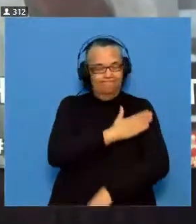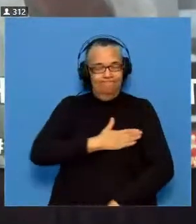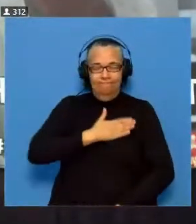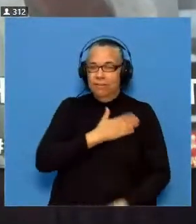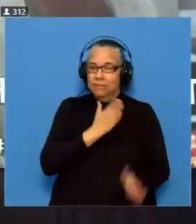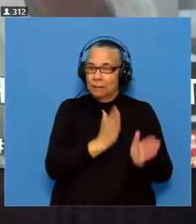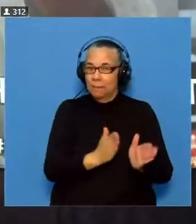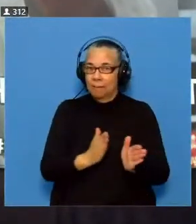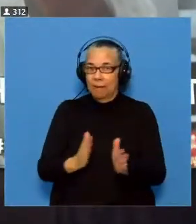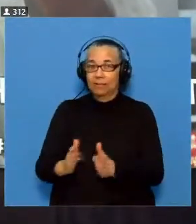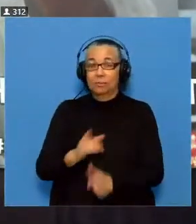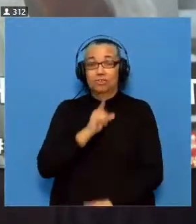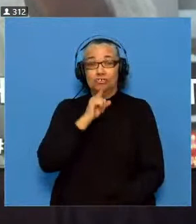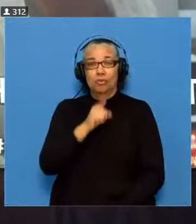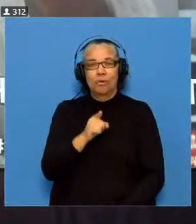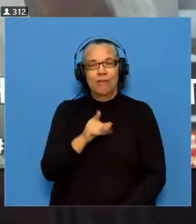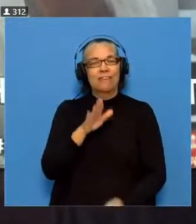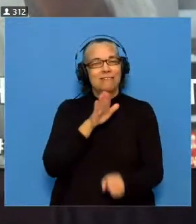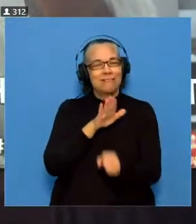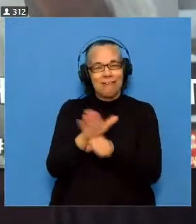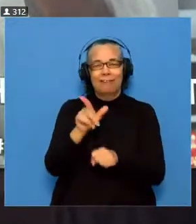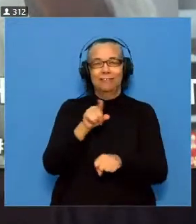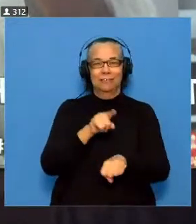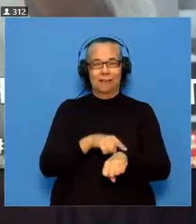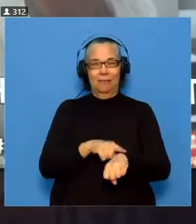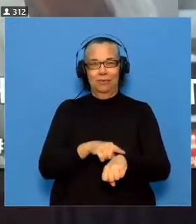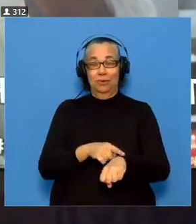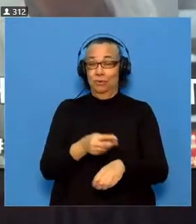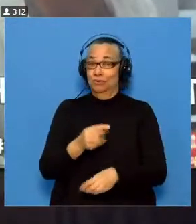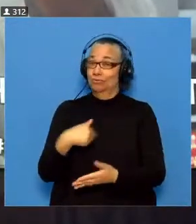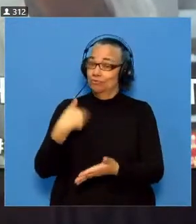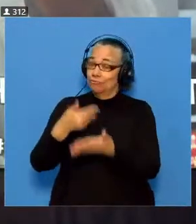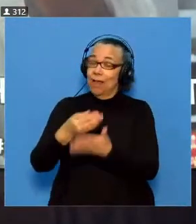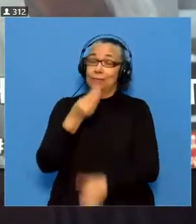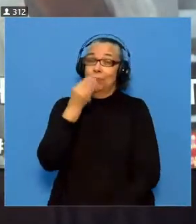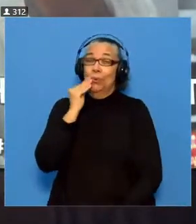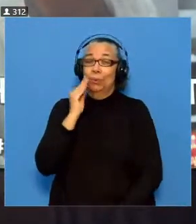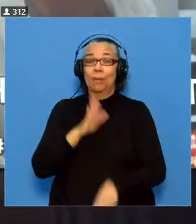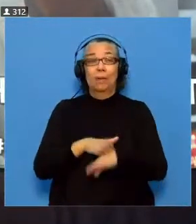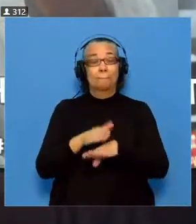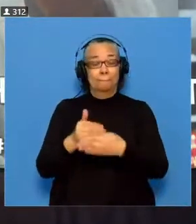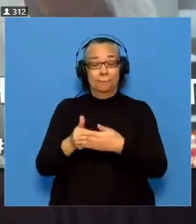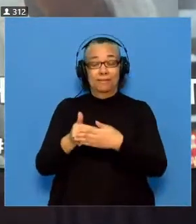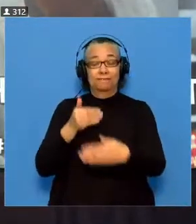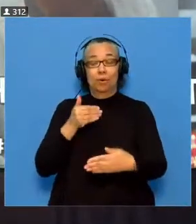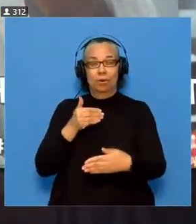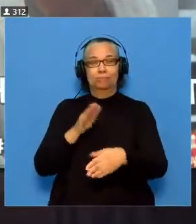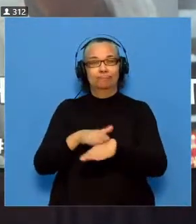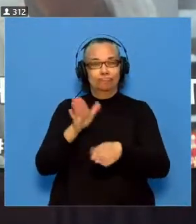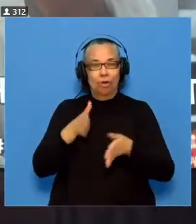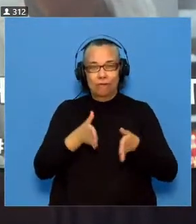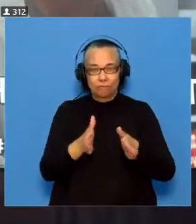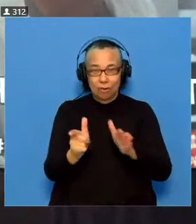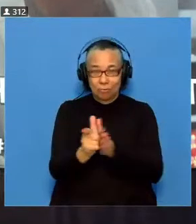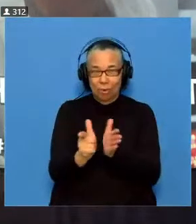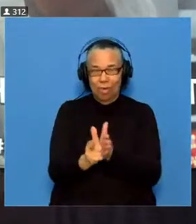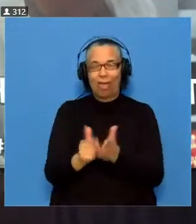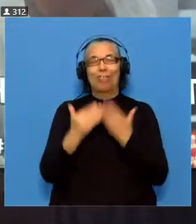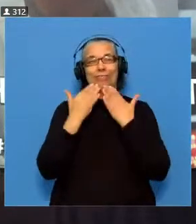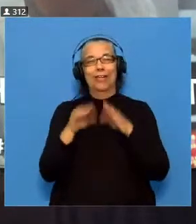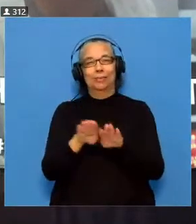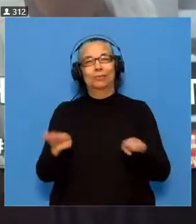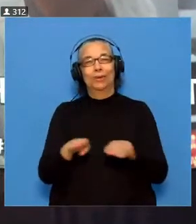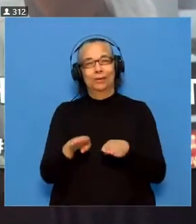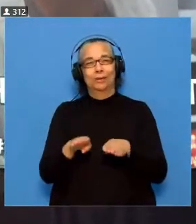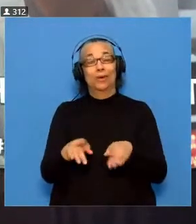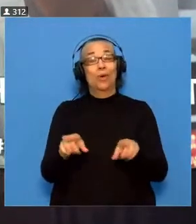plan to ensure that you have enough time to get home before the curfew. Thank you, Bermuda. I'd also like to take